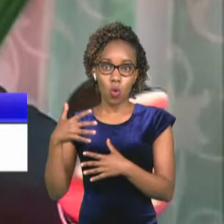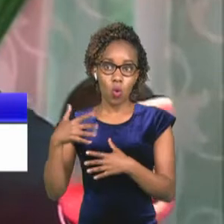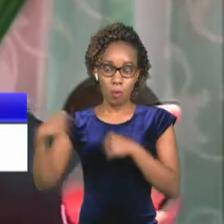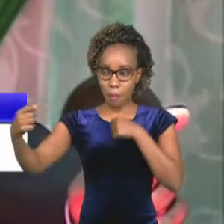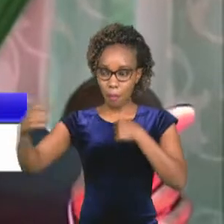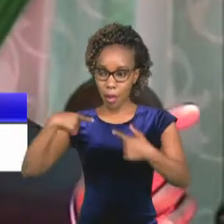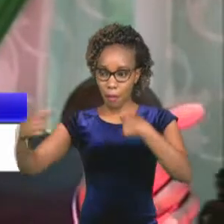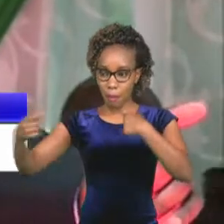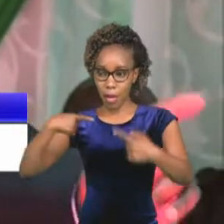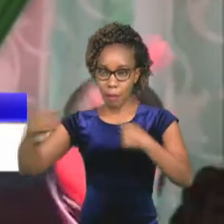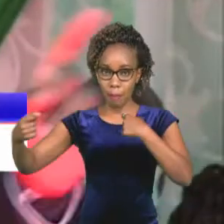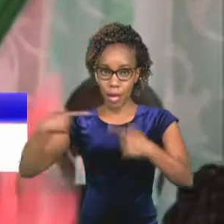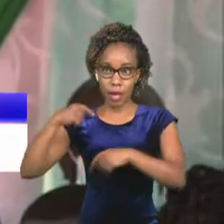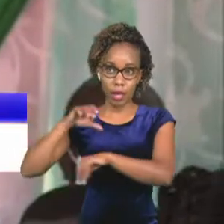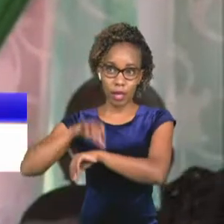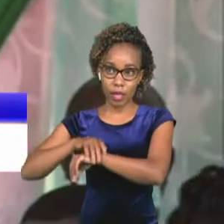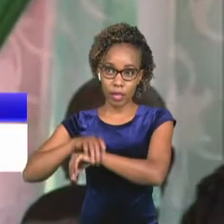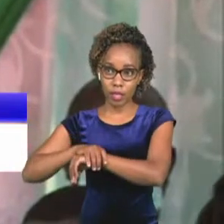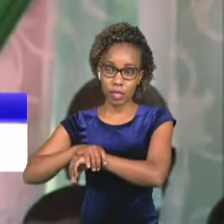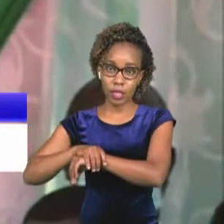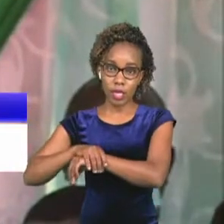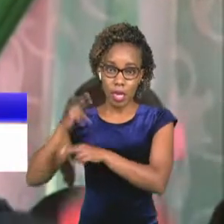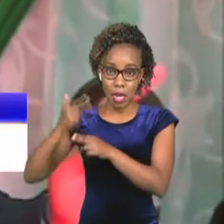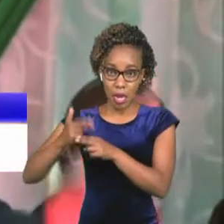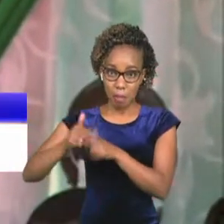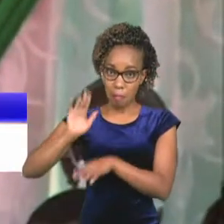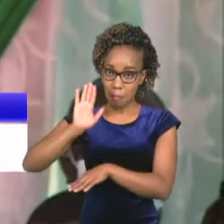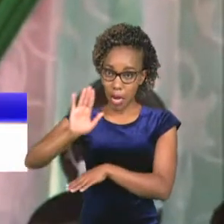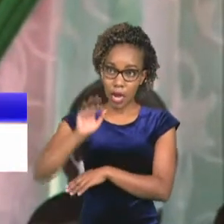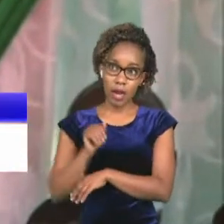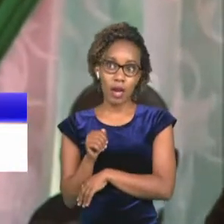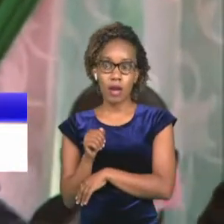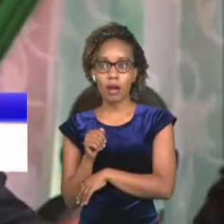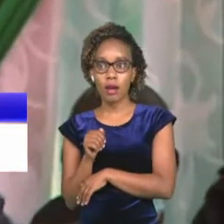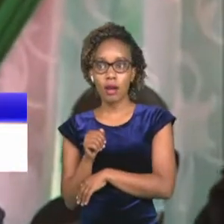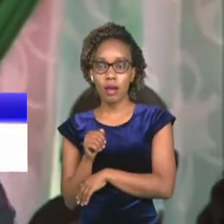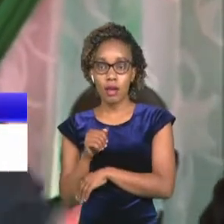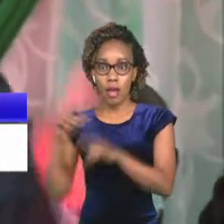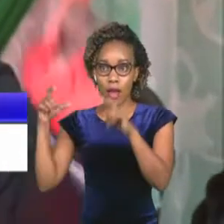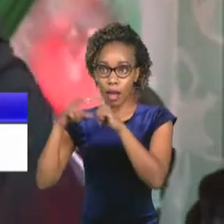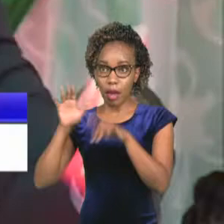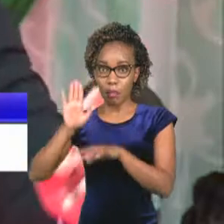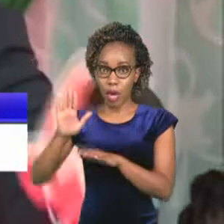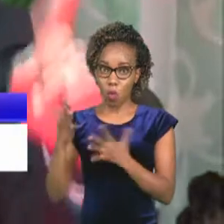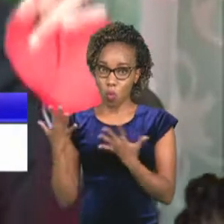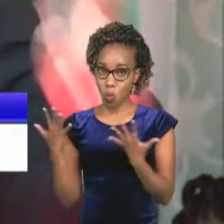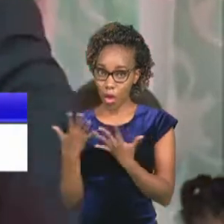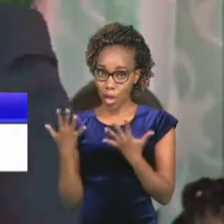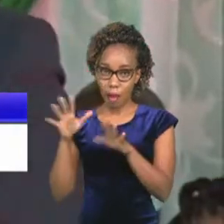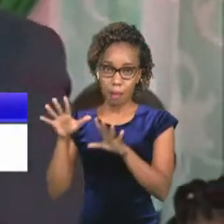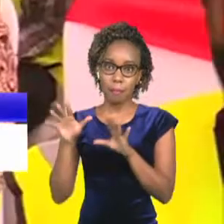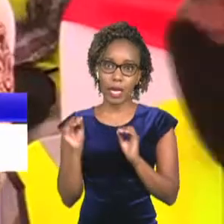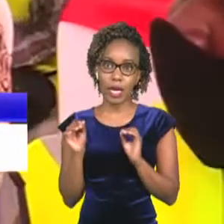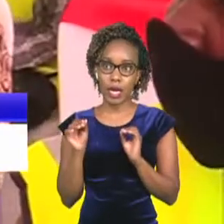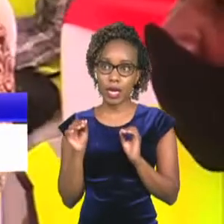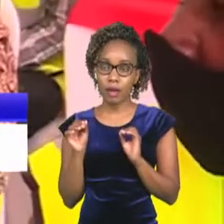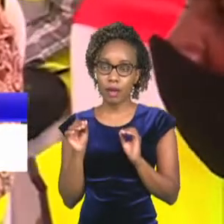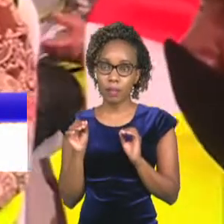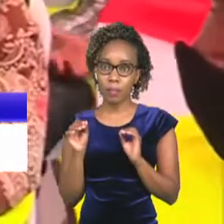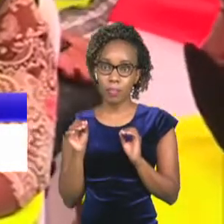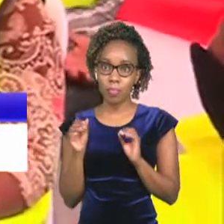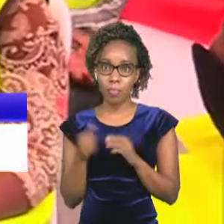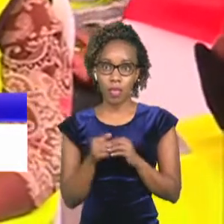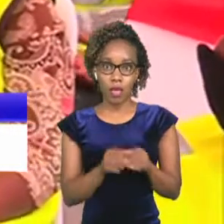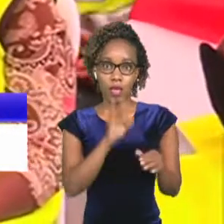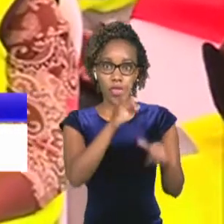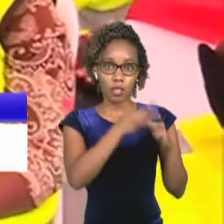SMS. Fulani wa fulani, Bwana Wanyanga, kadi yako iko pande ile, kuja uichukue. Some